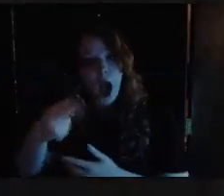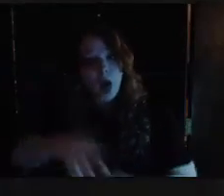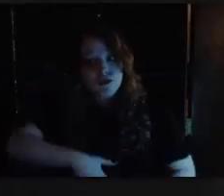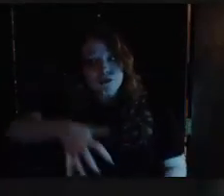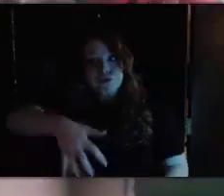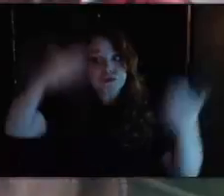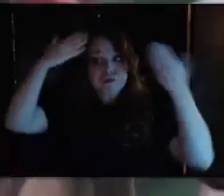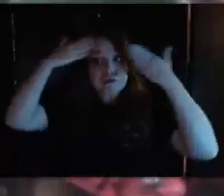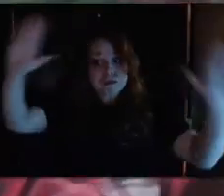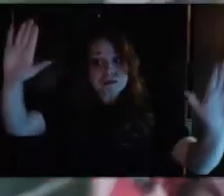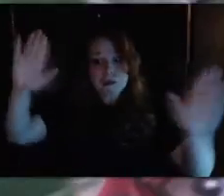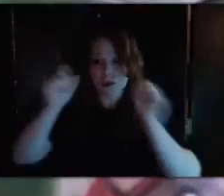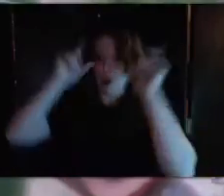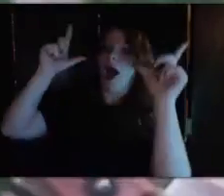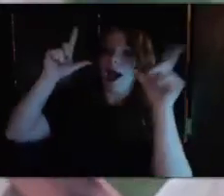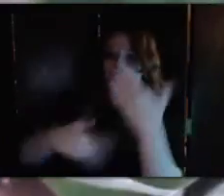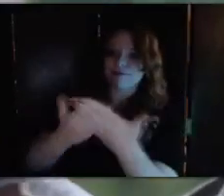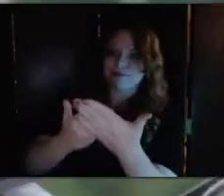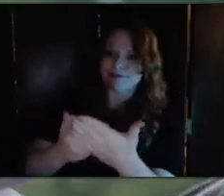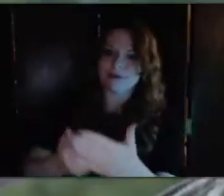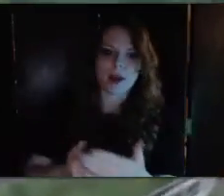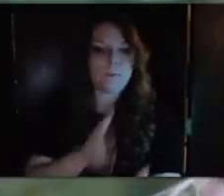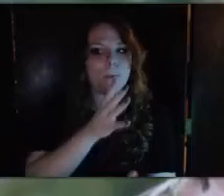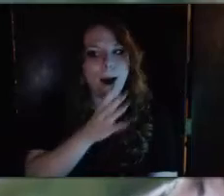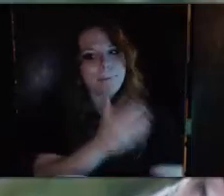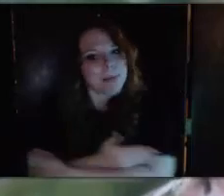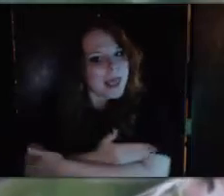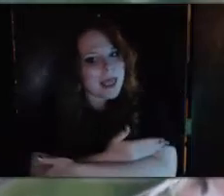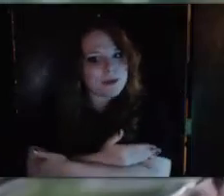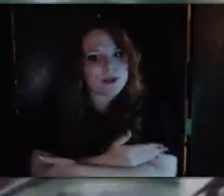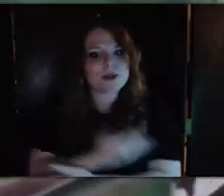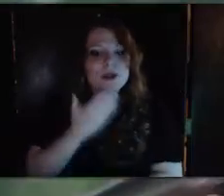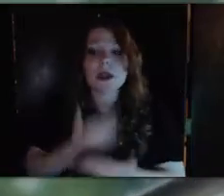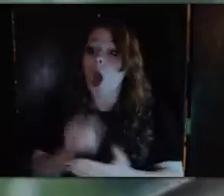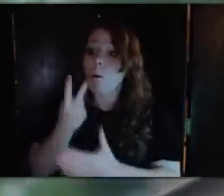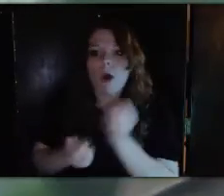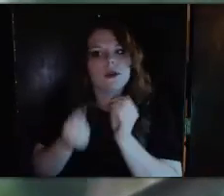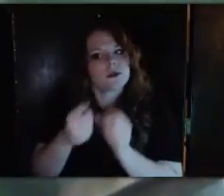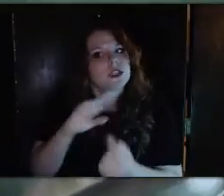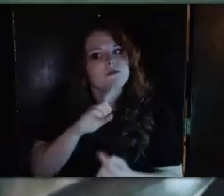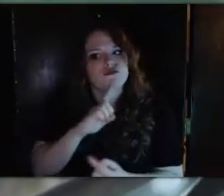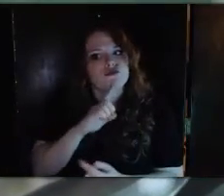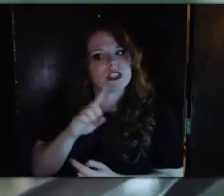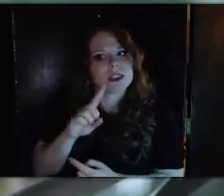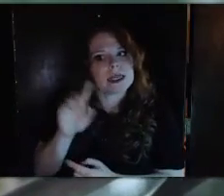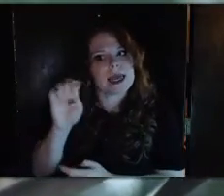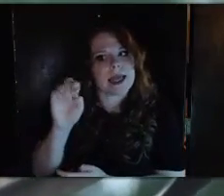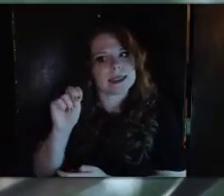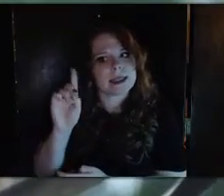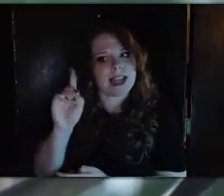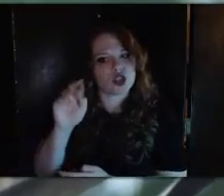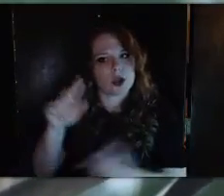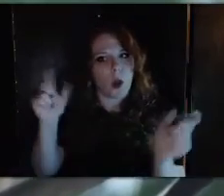expecting a baby. Mom and baby are doing just fine, and that's great news because both are Bornean orangutans, a critically endangered